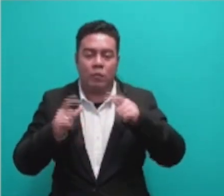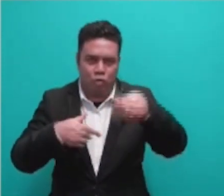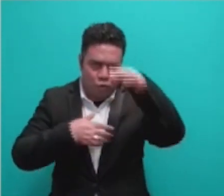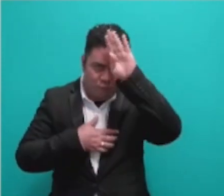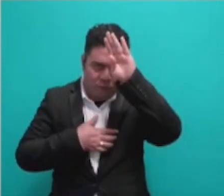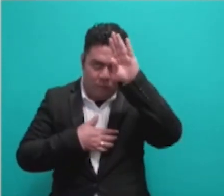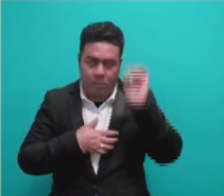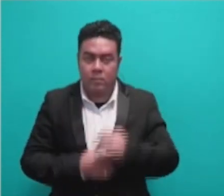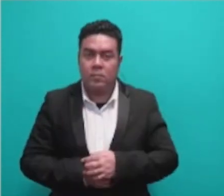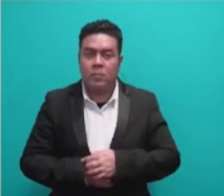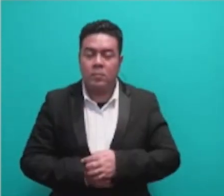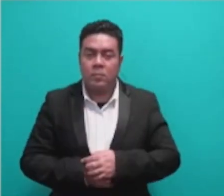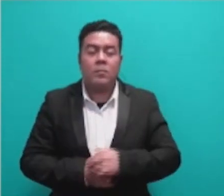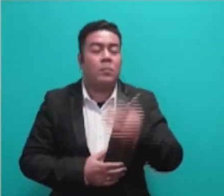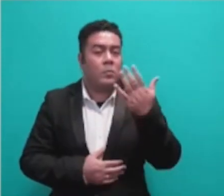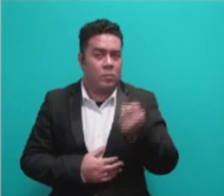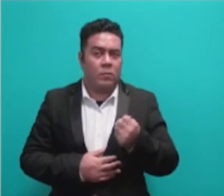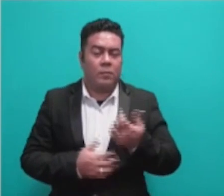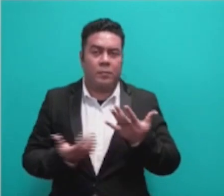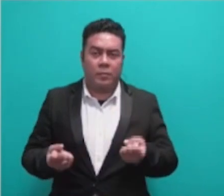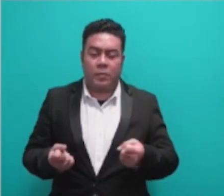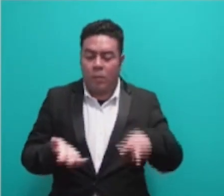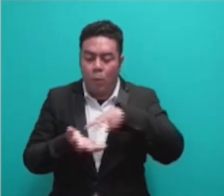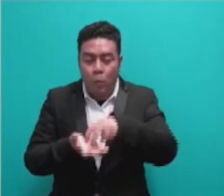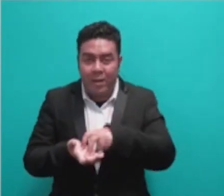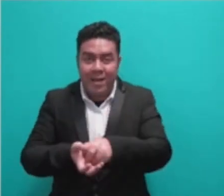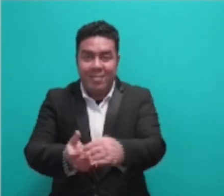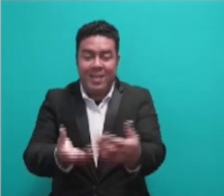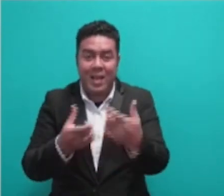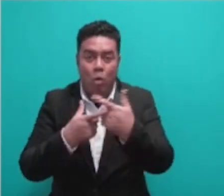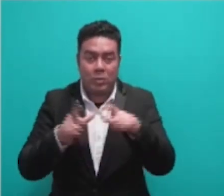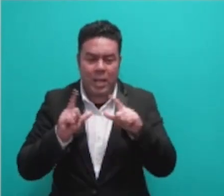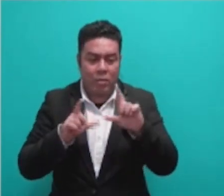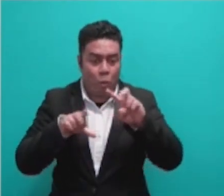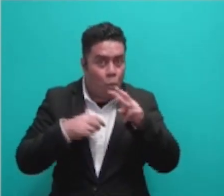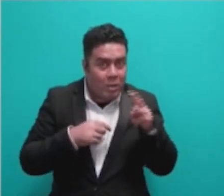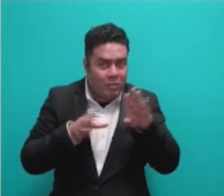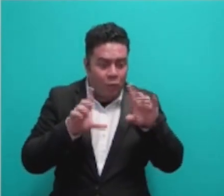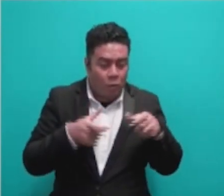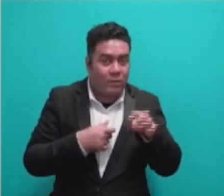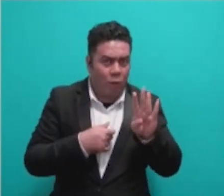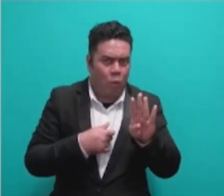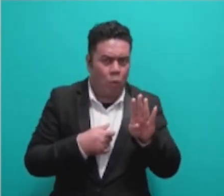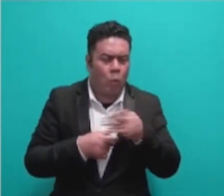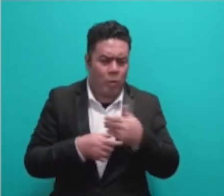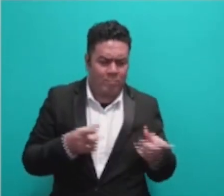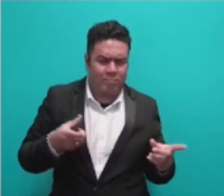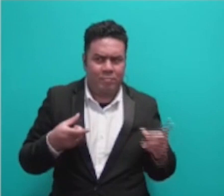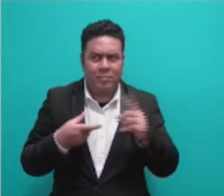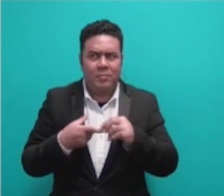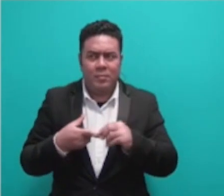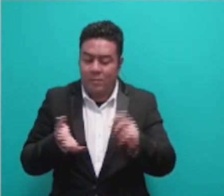used it has somewhat weakened the Council in the words in clause 4, where will be inserted, if you